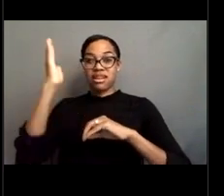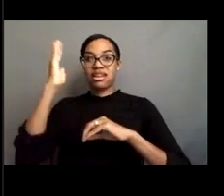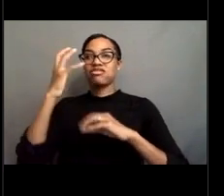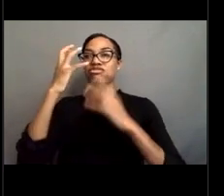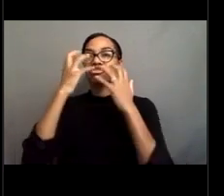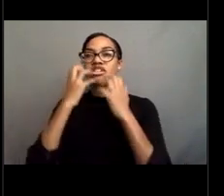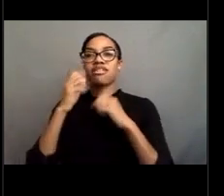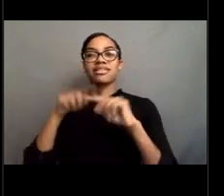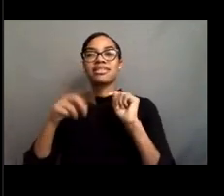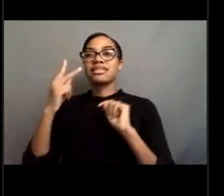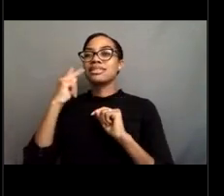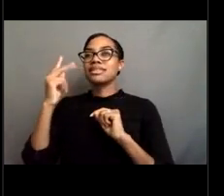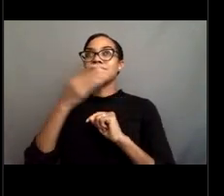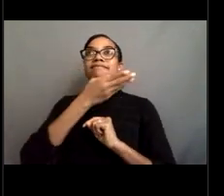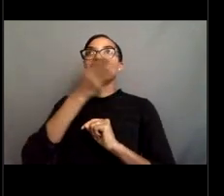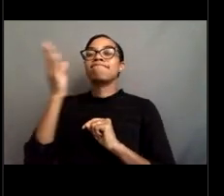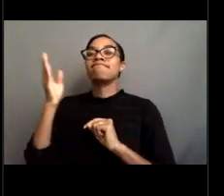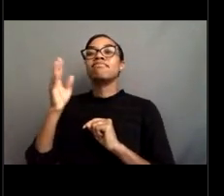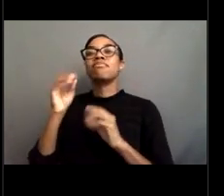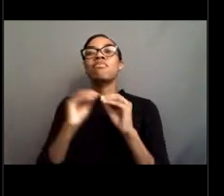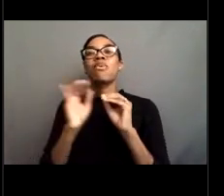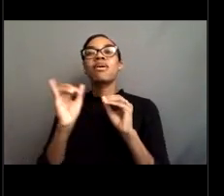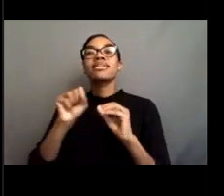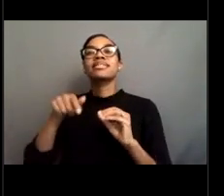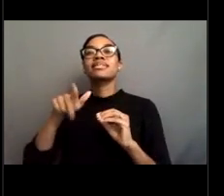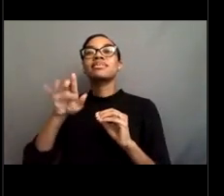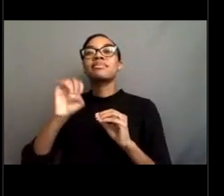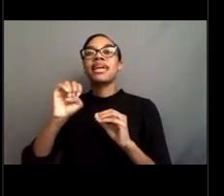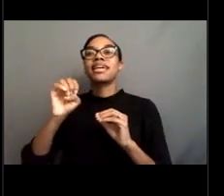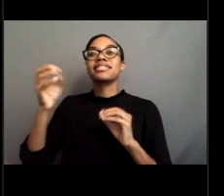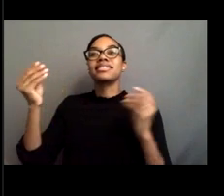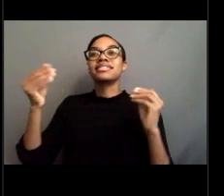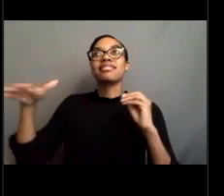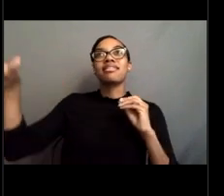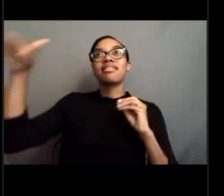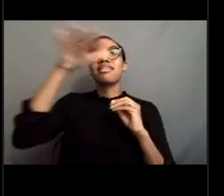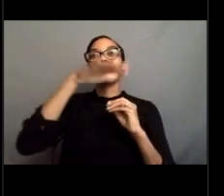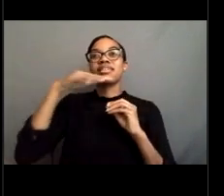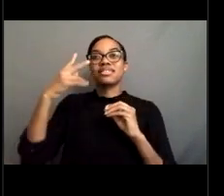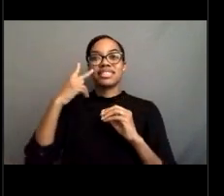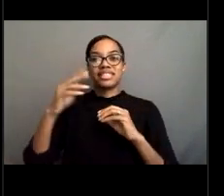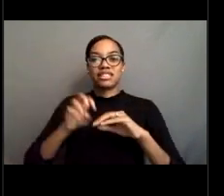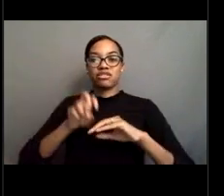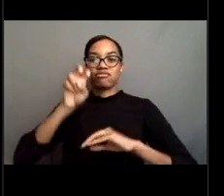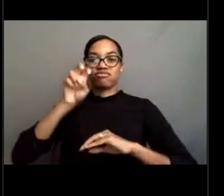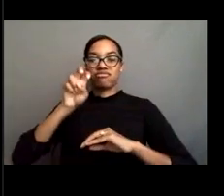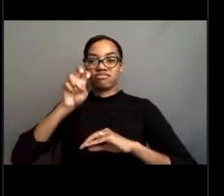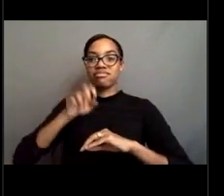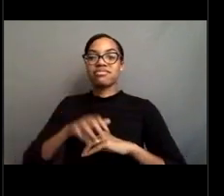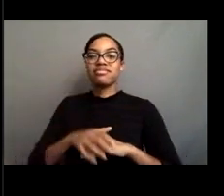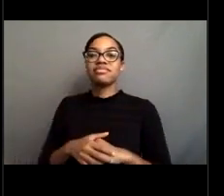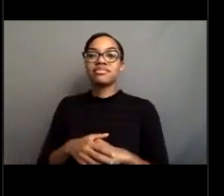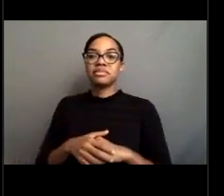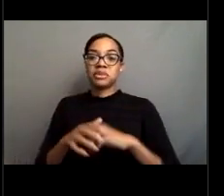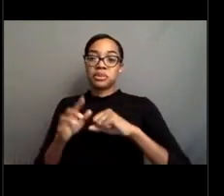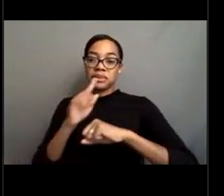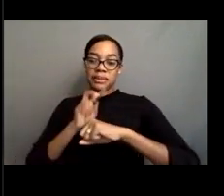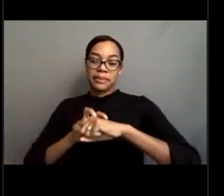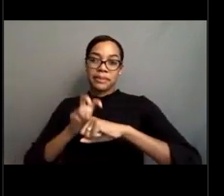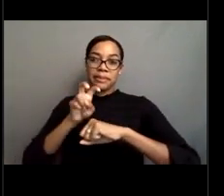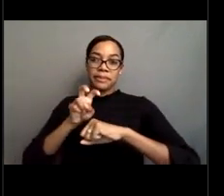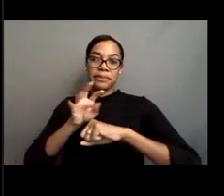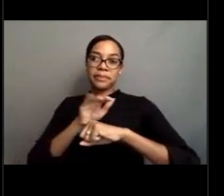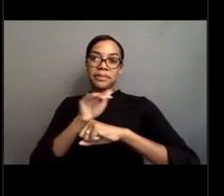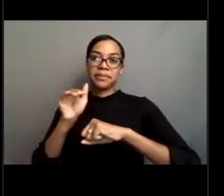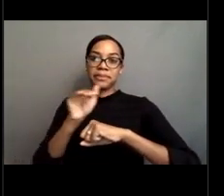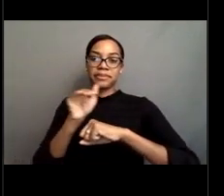see space. And so kind of a neat picture here from the weather balloon right when it pops, showing you how high up you are in the atmosphere.